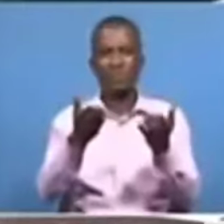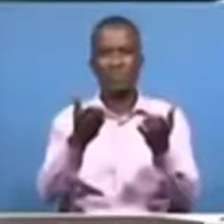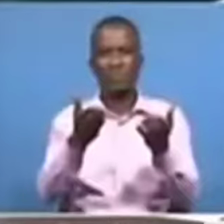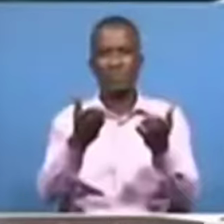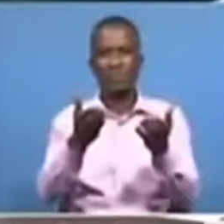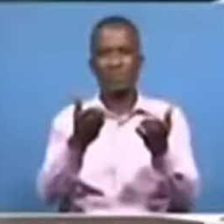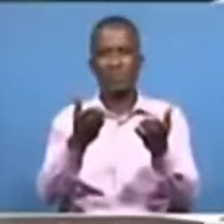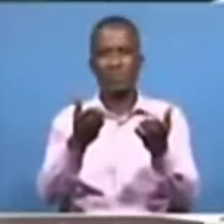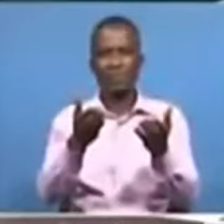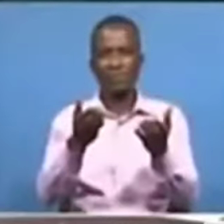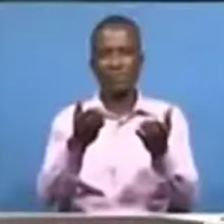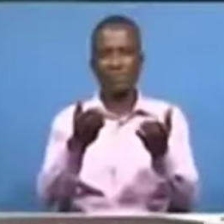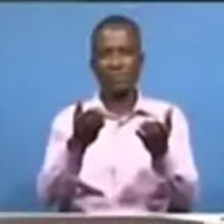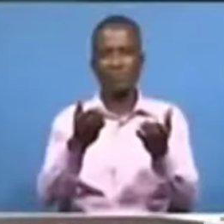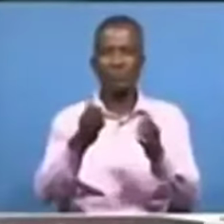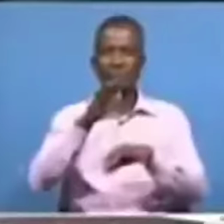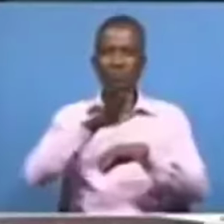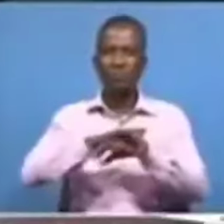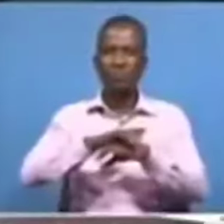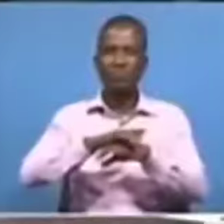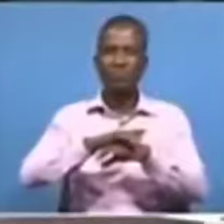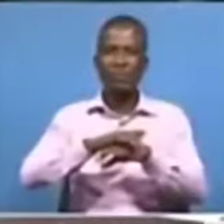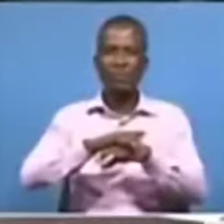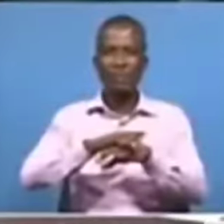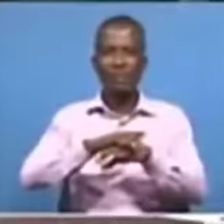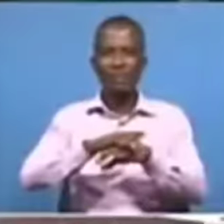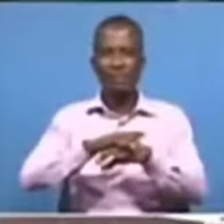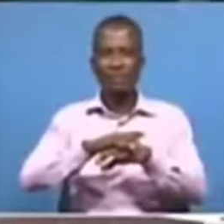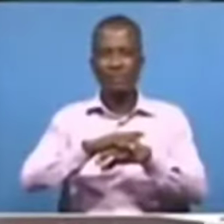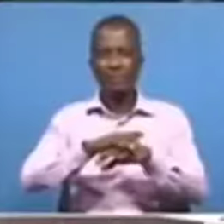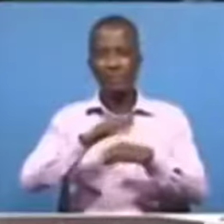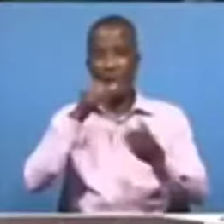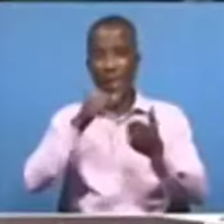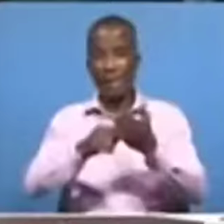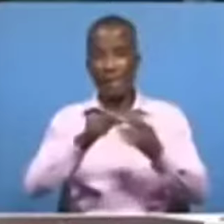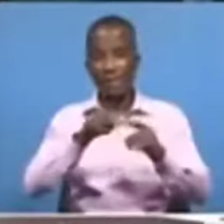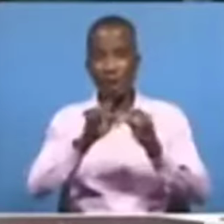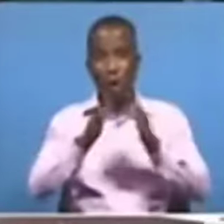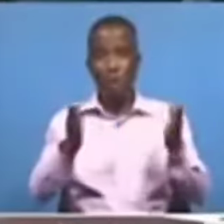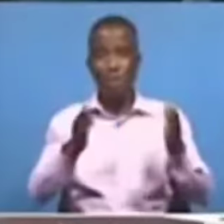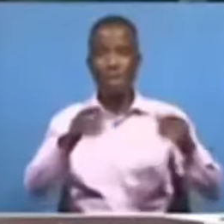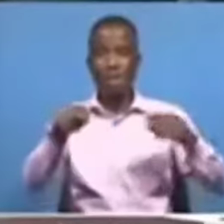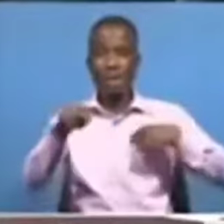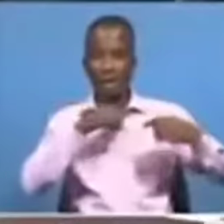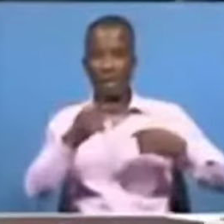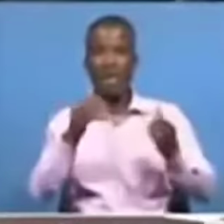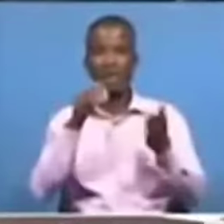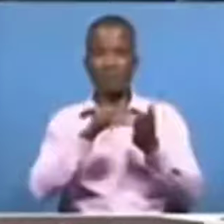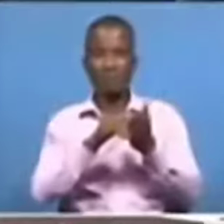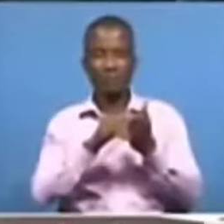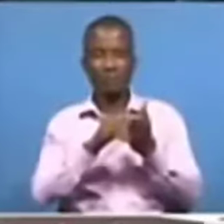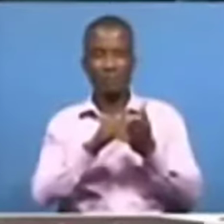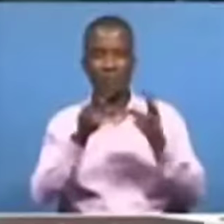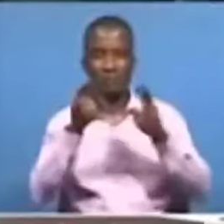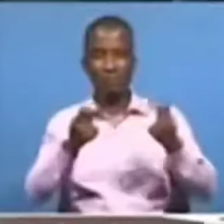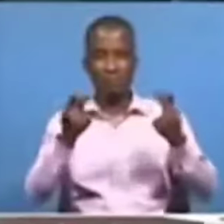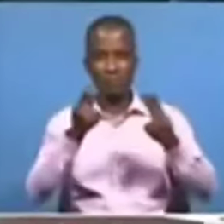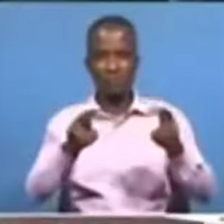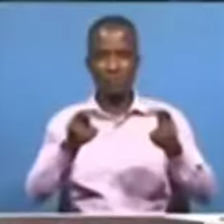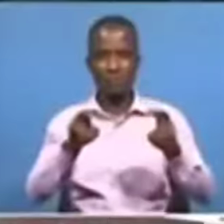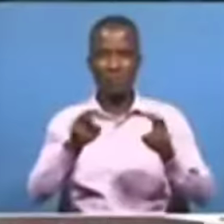which is the court's decision on our application for leave to reopen our case so that we